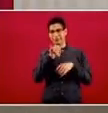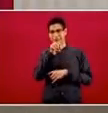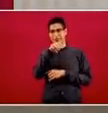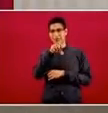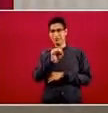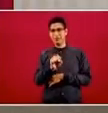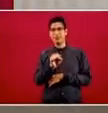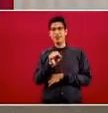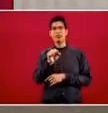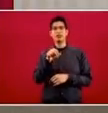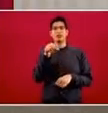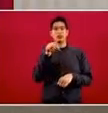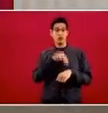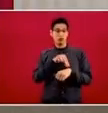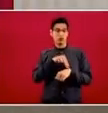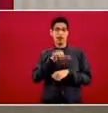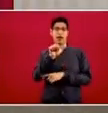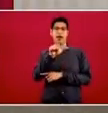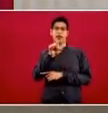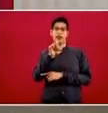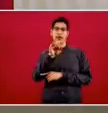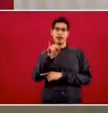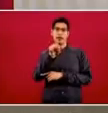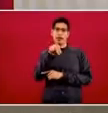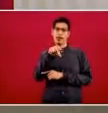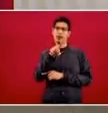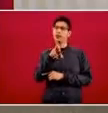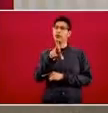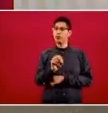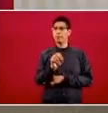was also present, and